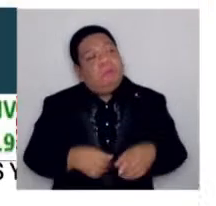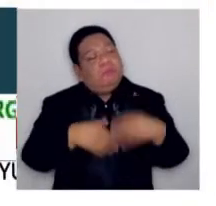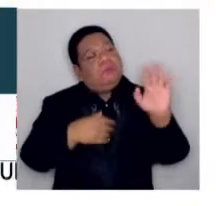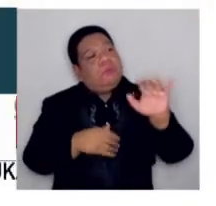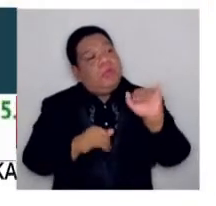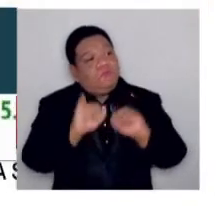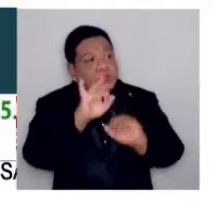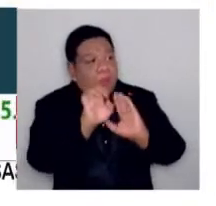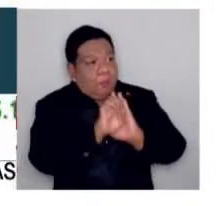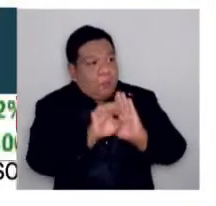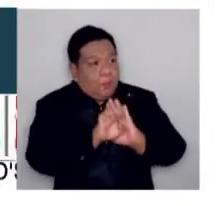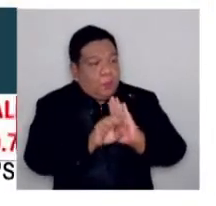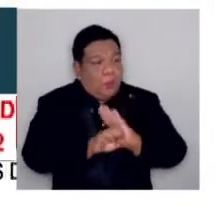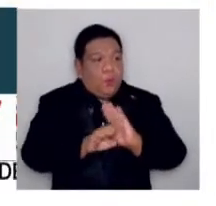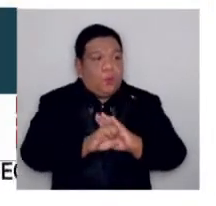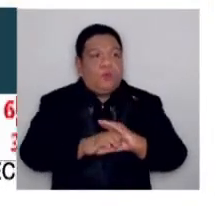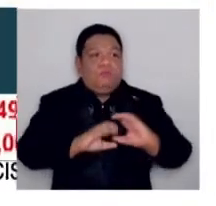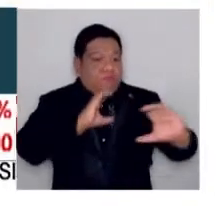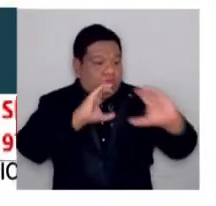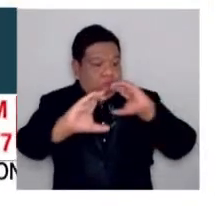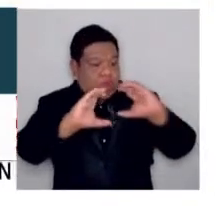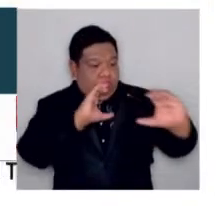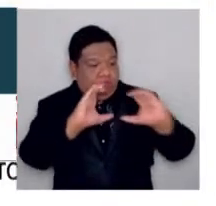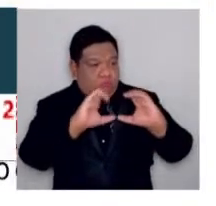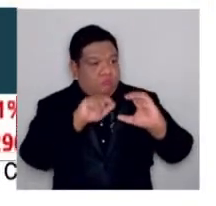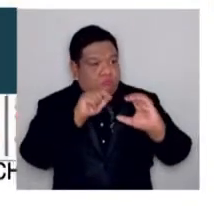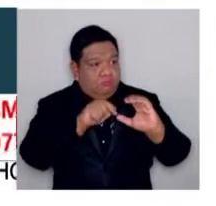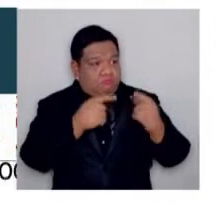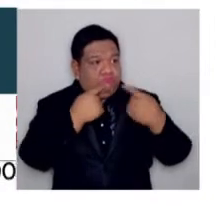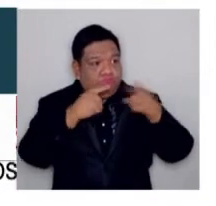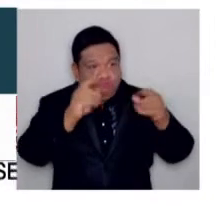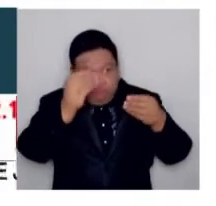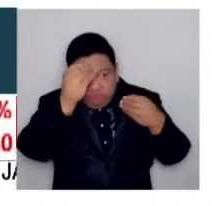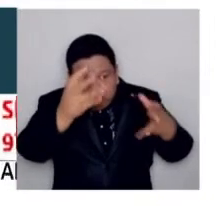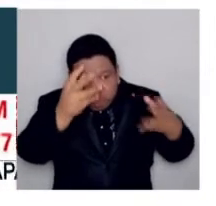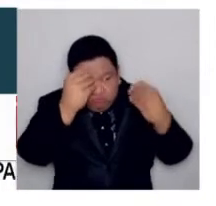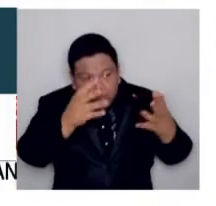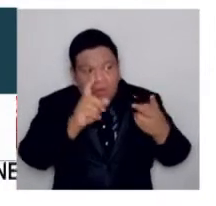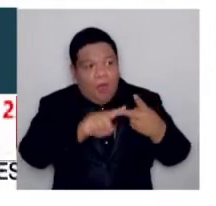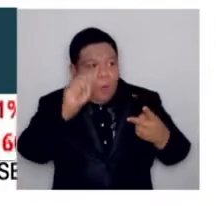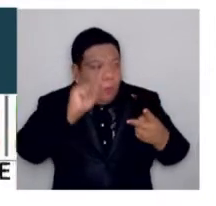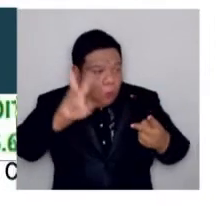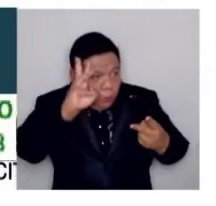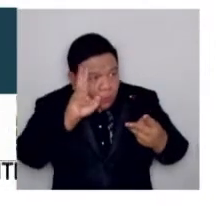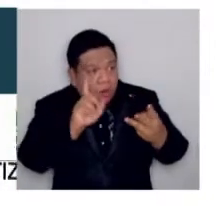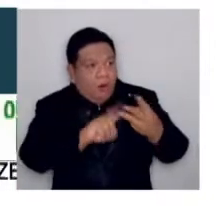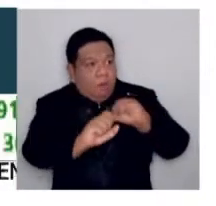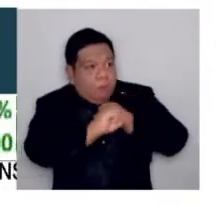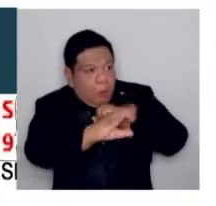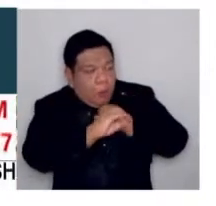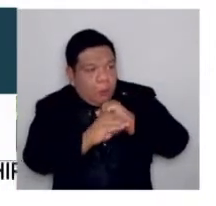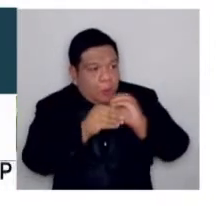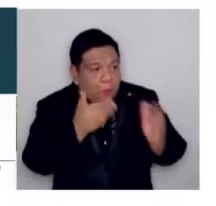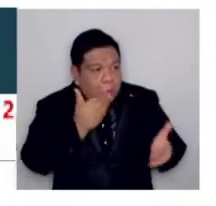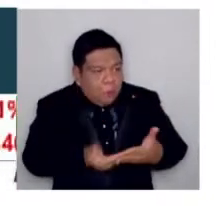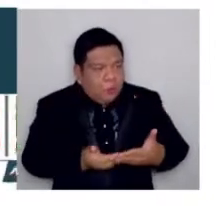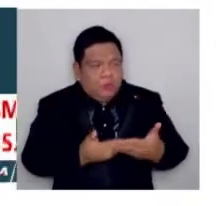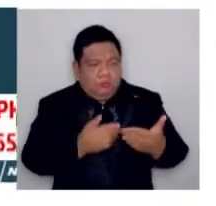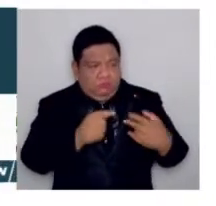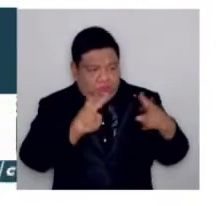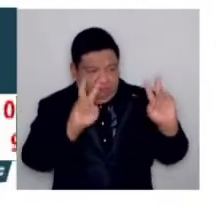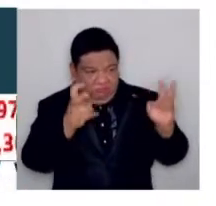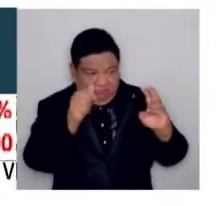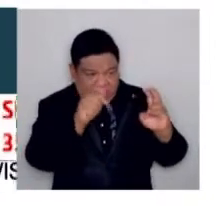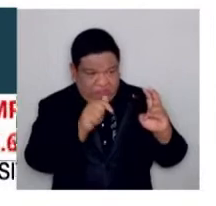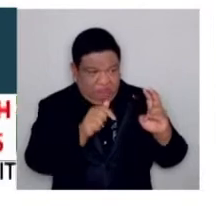about effective communication, and we talk about, kasi hindi ano yan eh, hindi